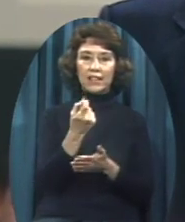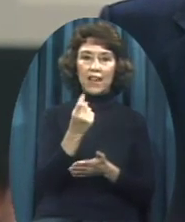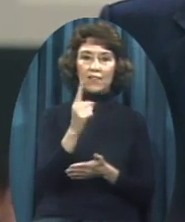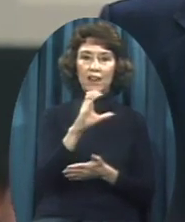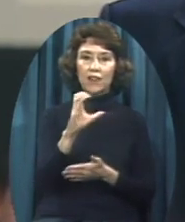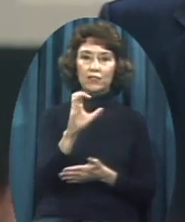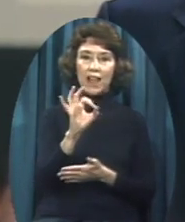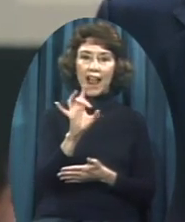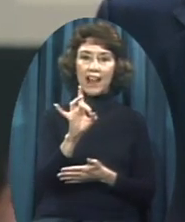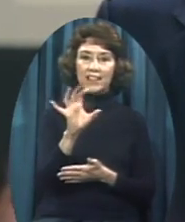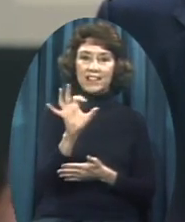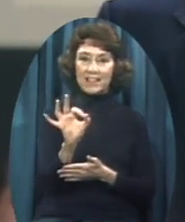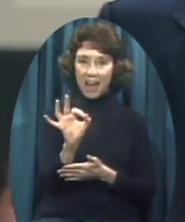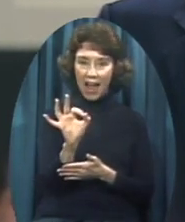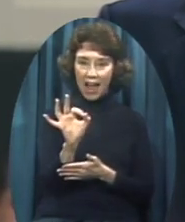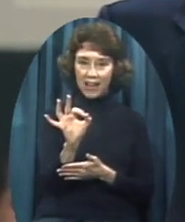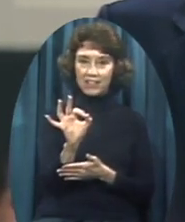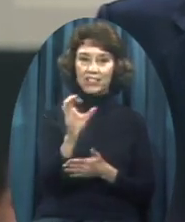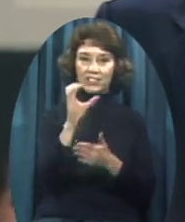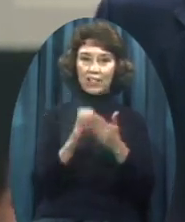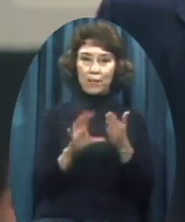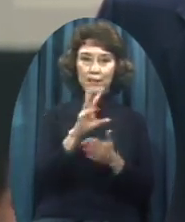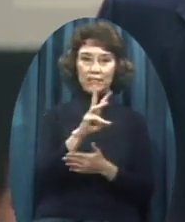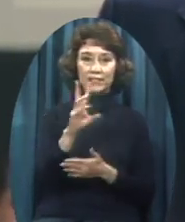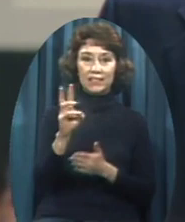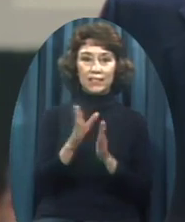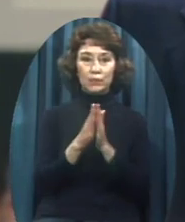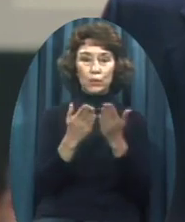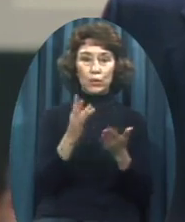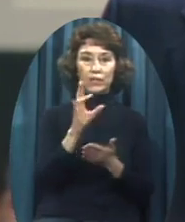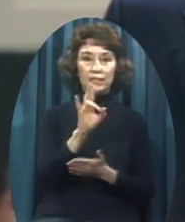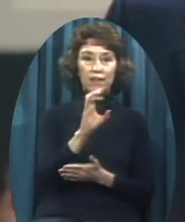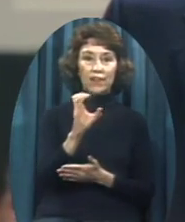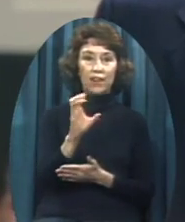chapters, 66 books,